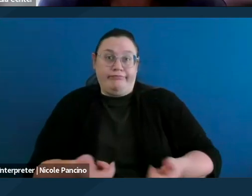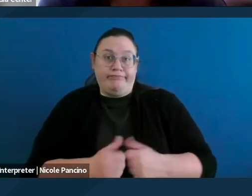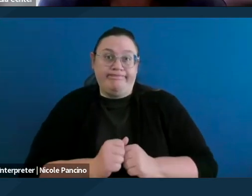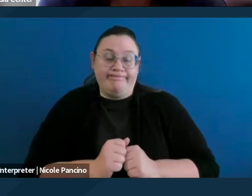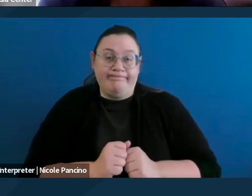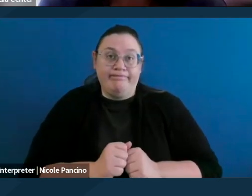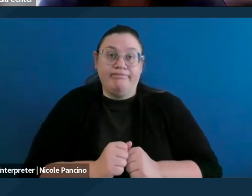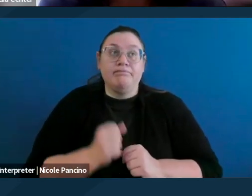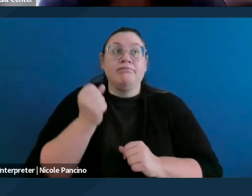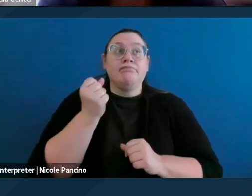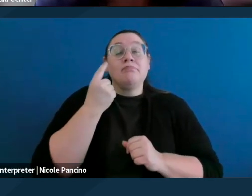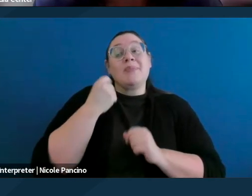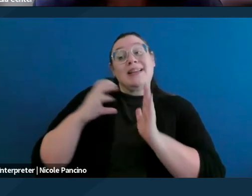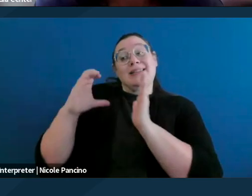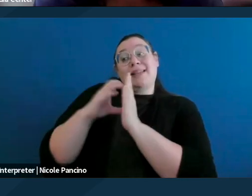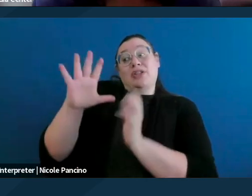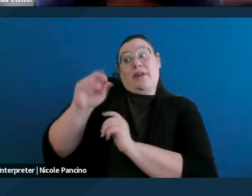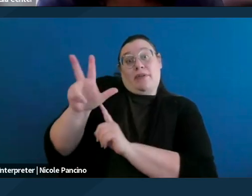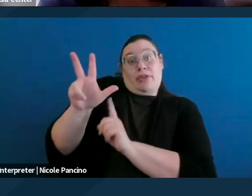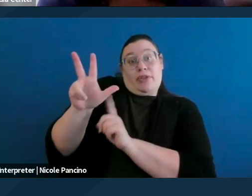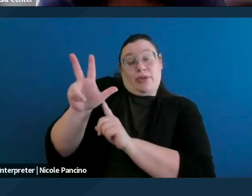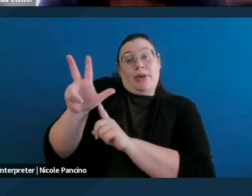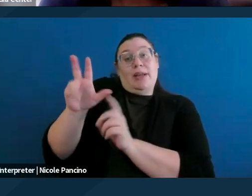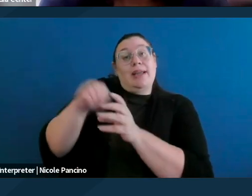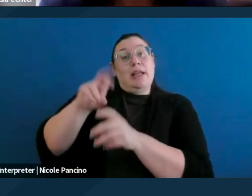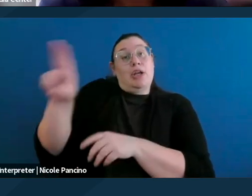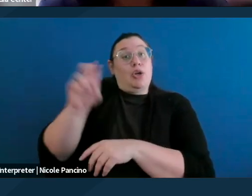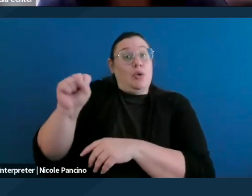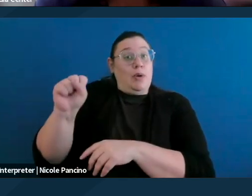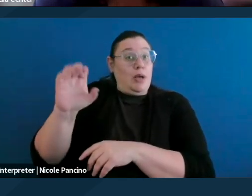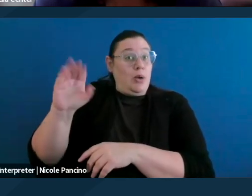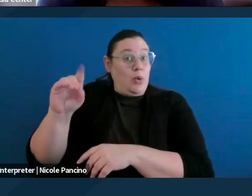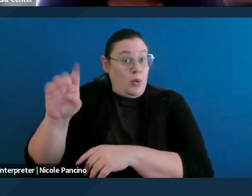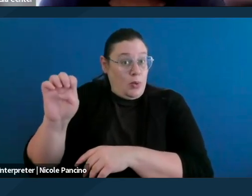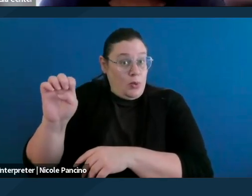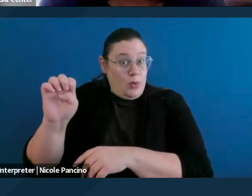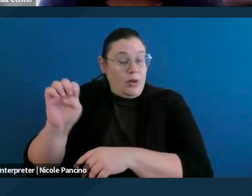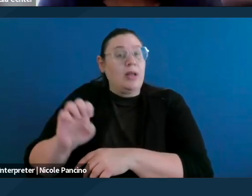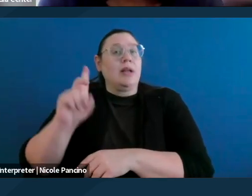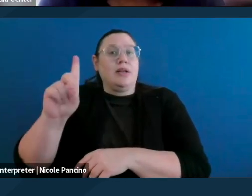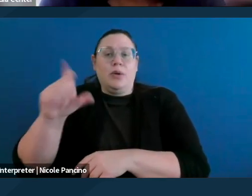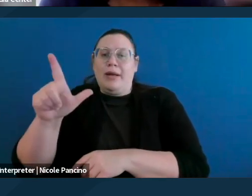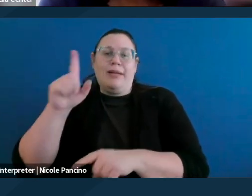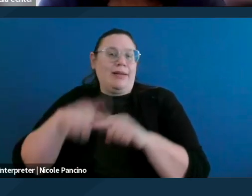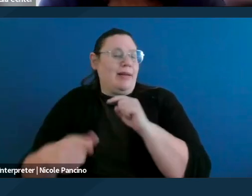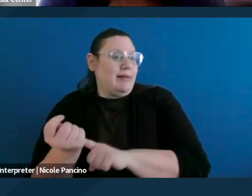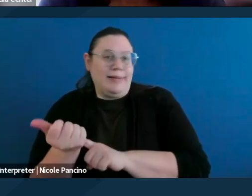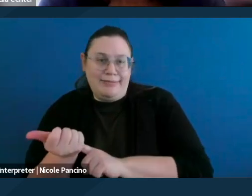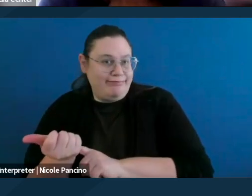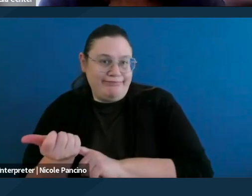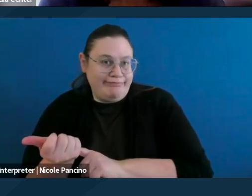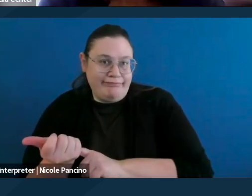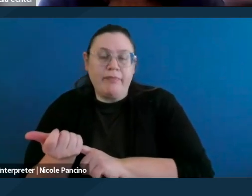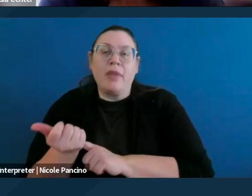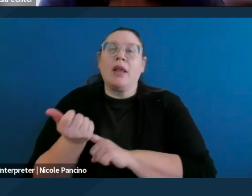Section 503 is in the US Code, the Department of Labor can't delete it, but they